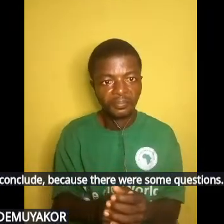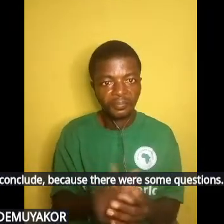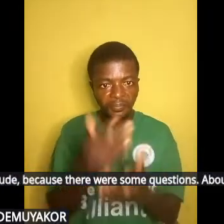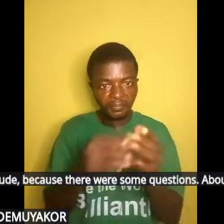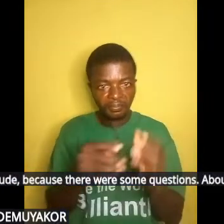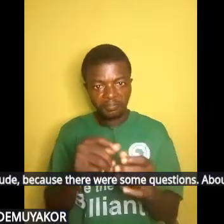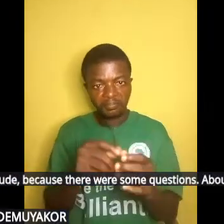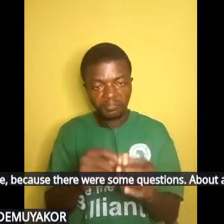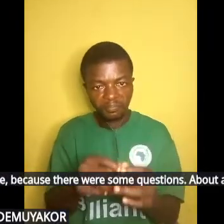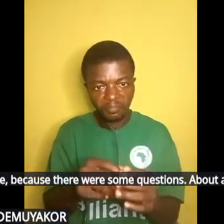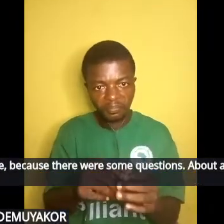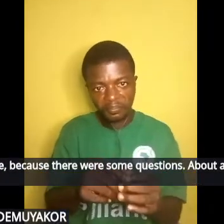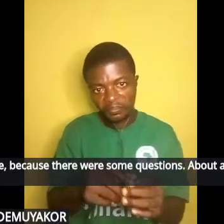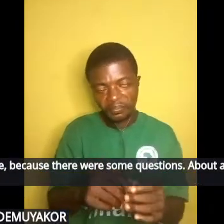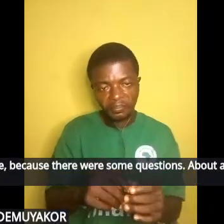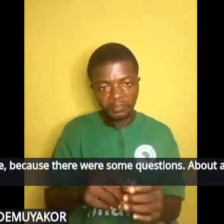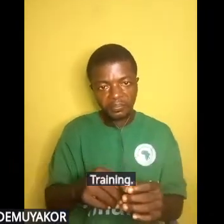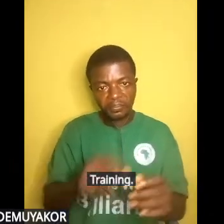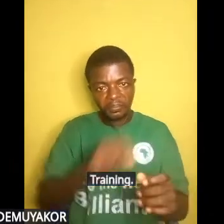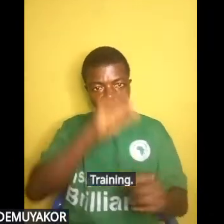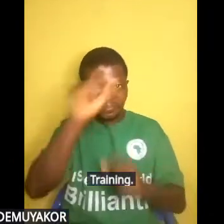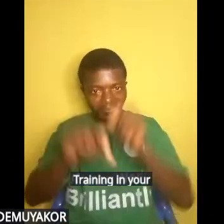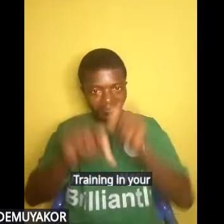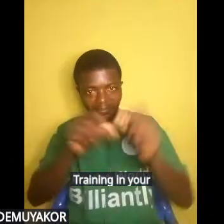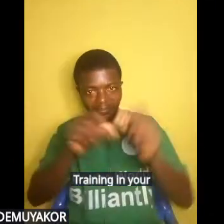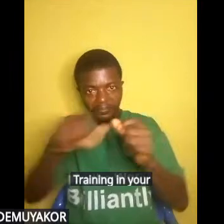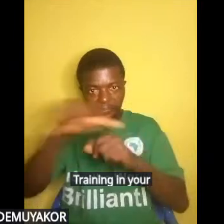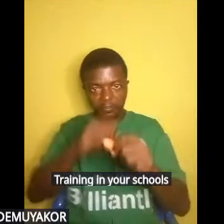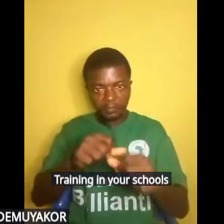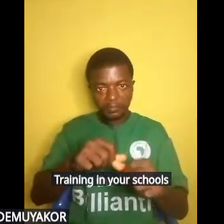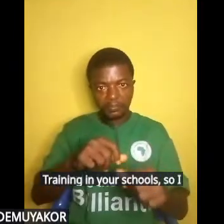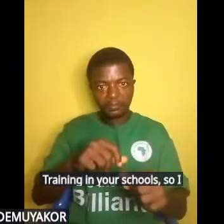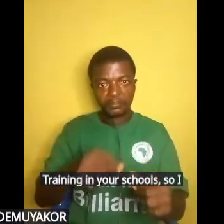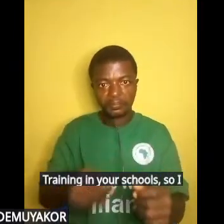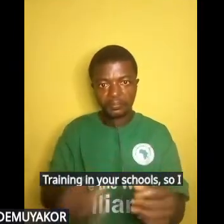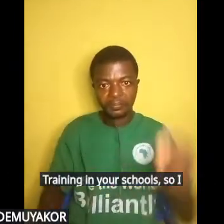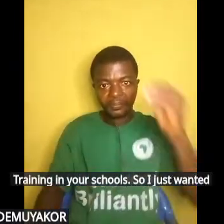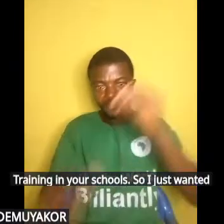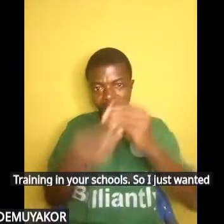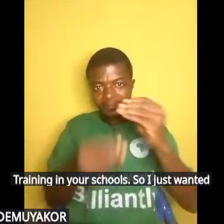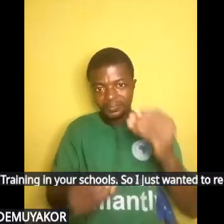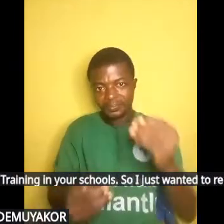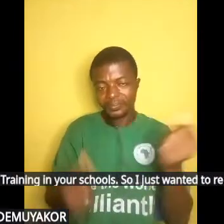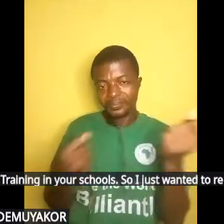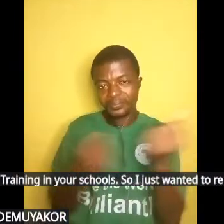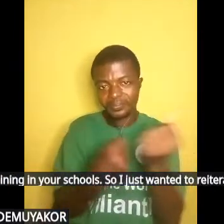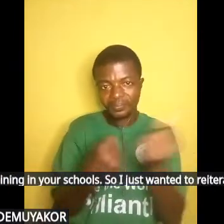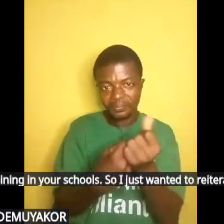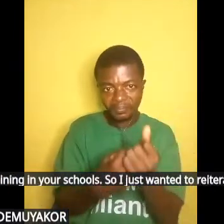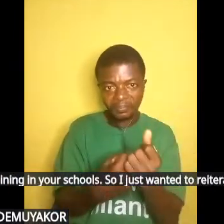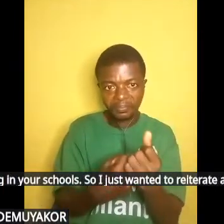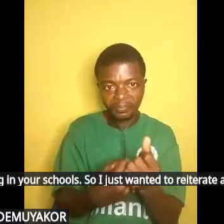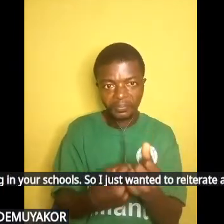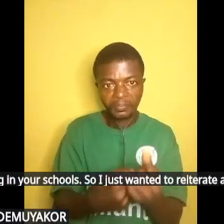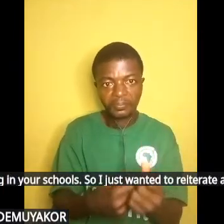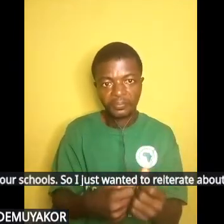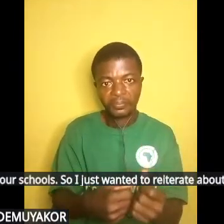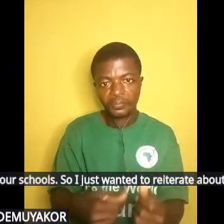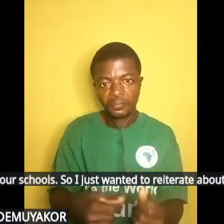help, support, training in your schools. So I just wanted to reiterate about Africa